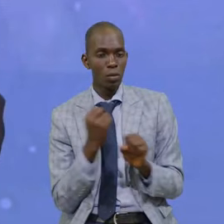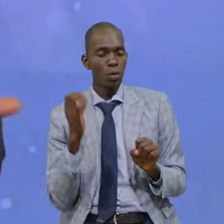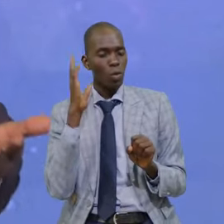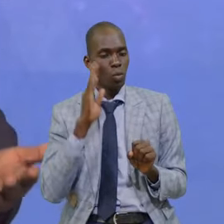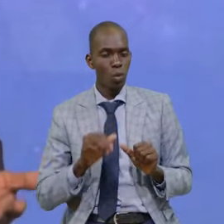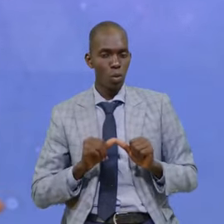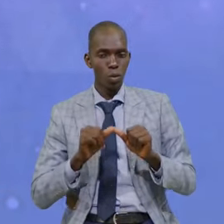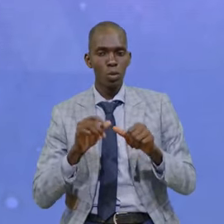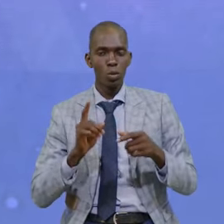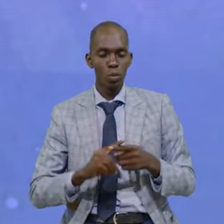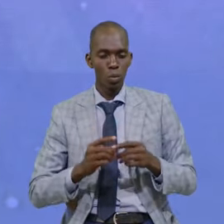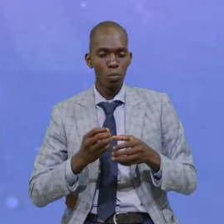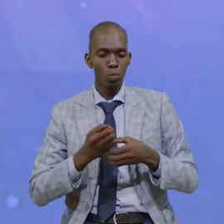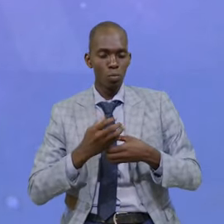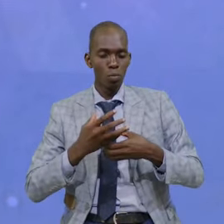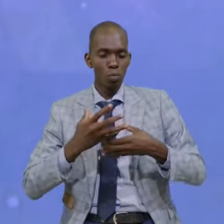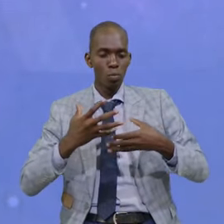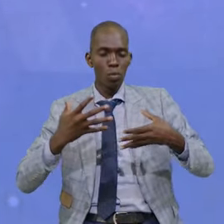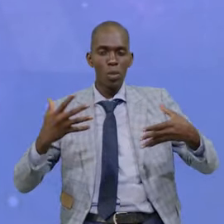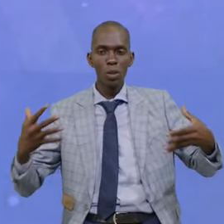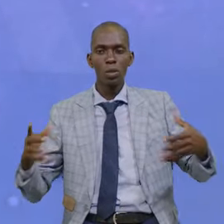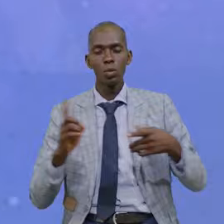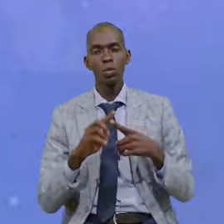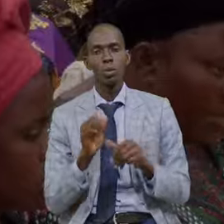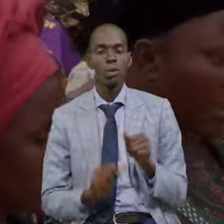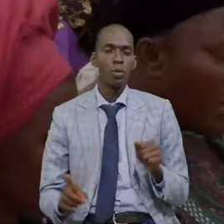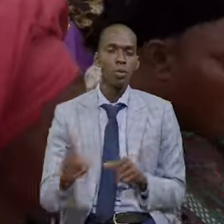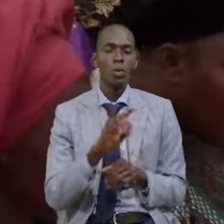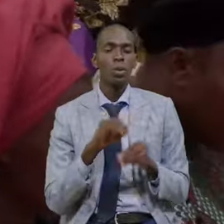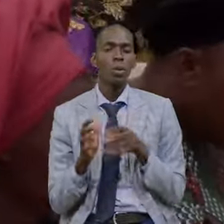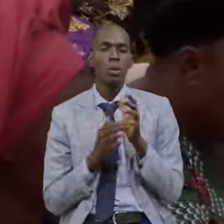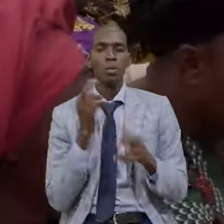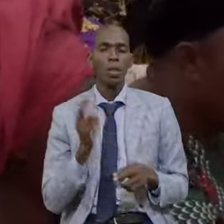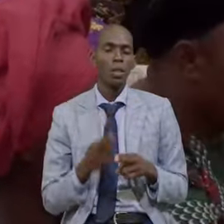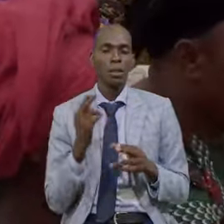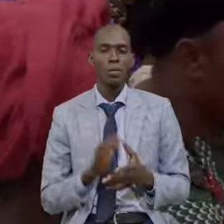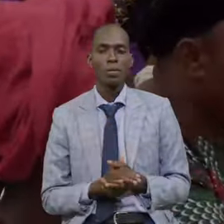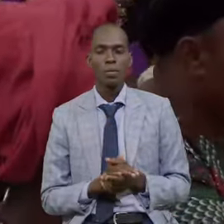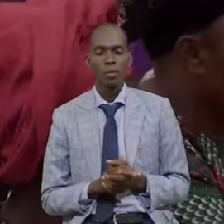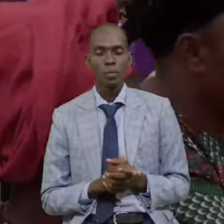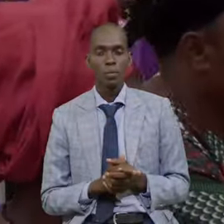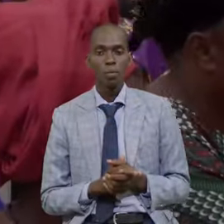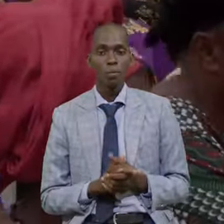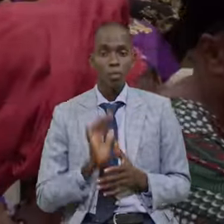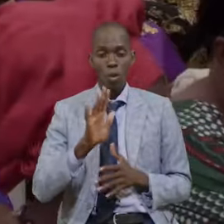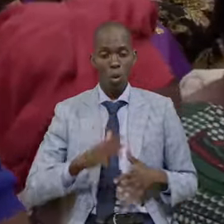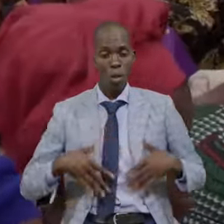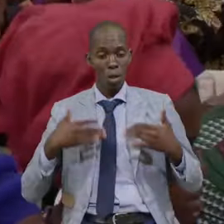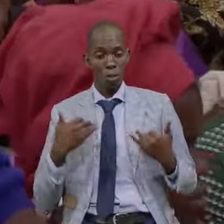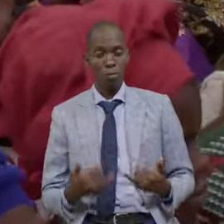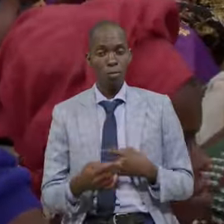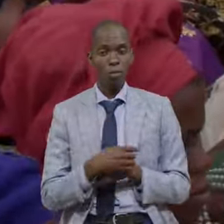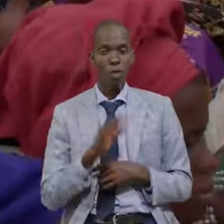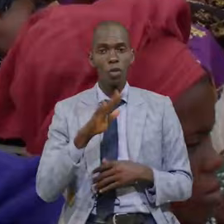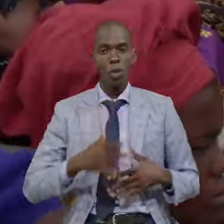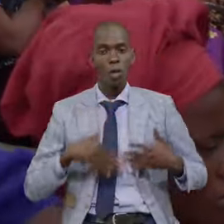extending, to everybody in Jesus' name. Your life today, your life